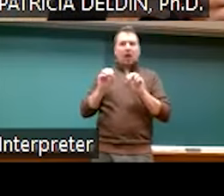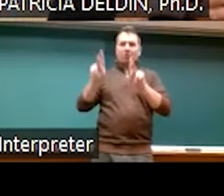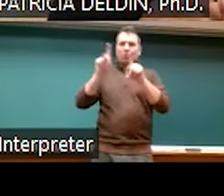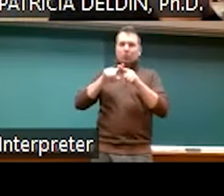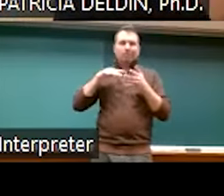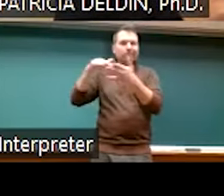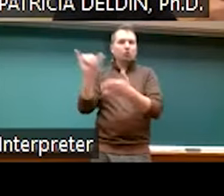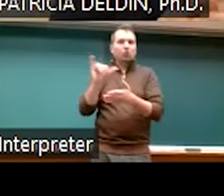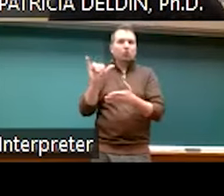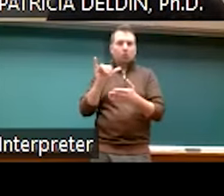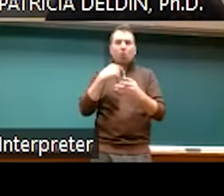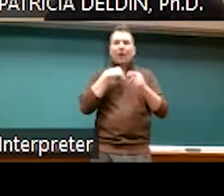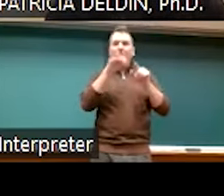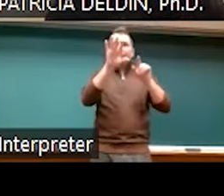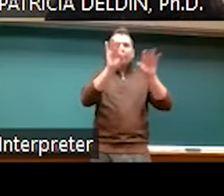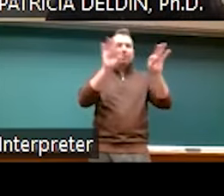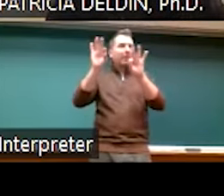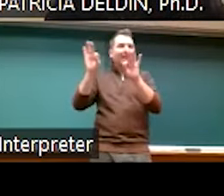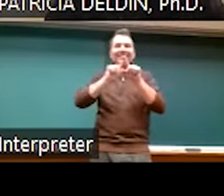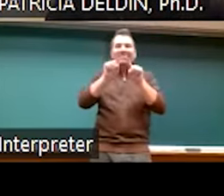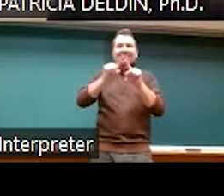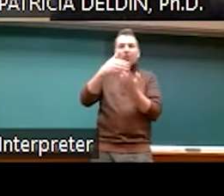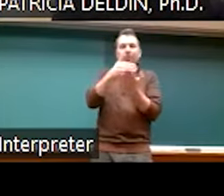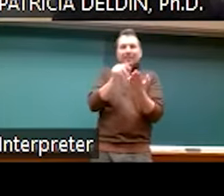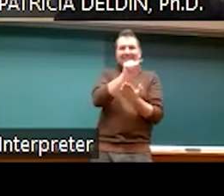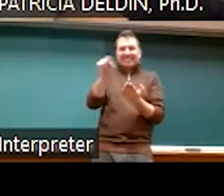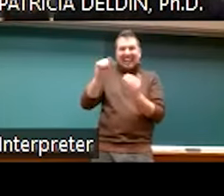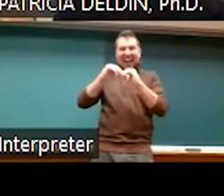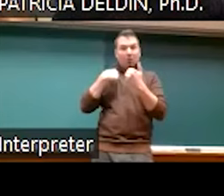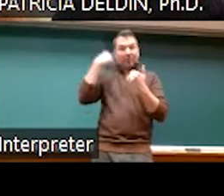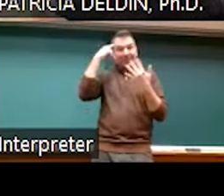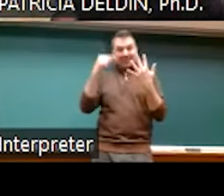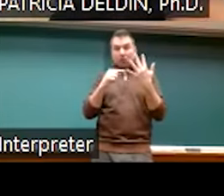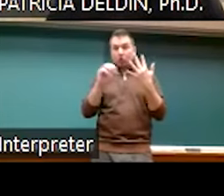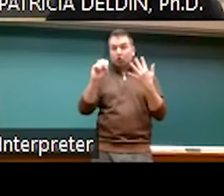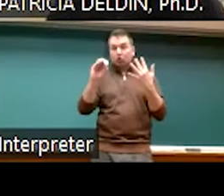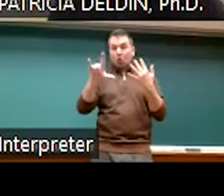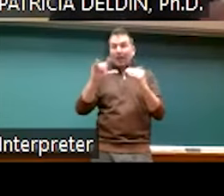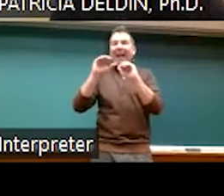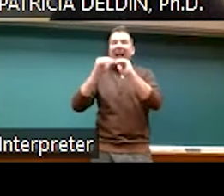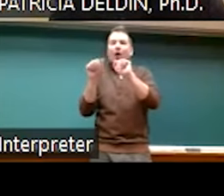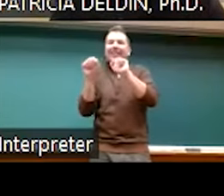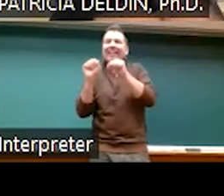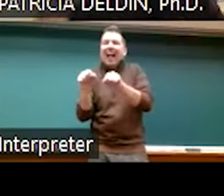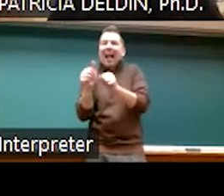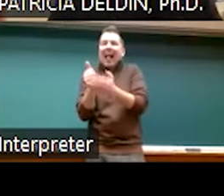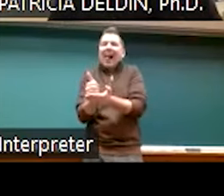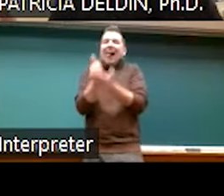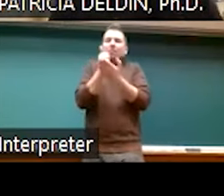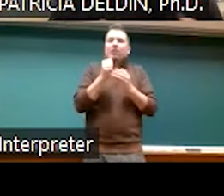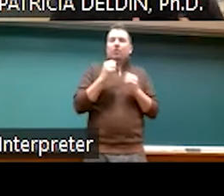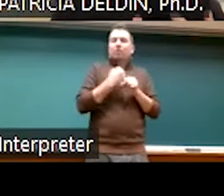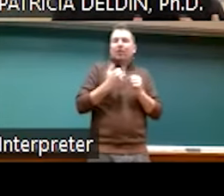of pieces of what we thought would help relationships, like making new friends or improving old relationships, from learning